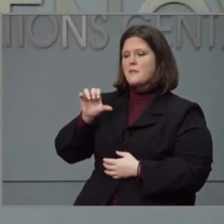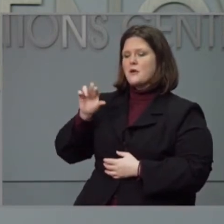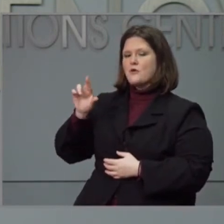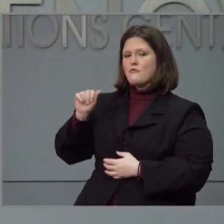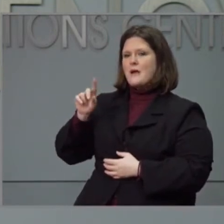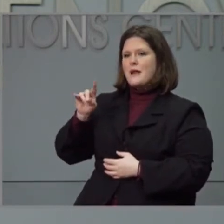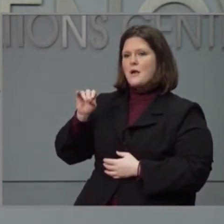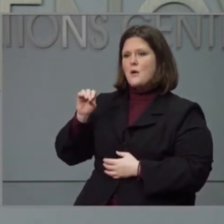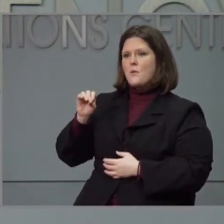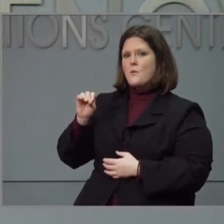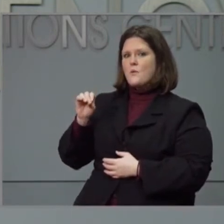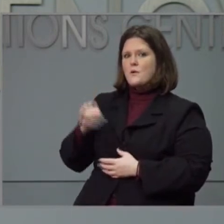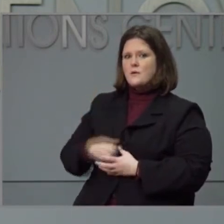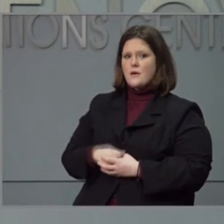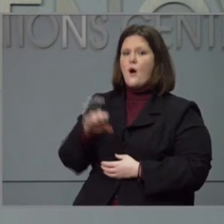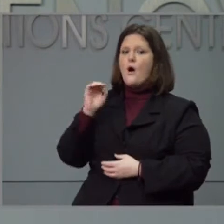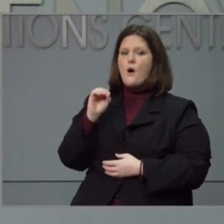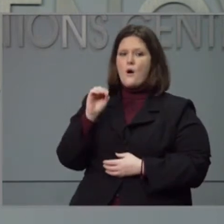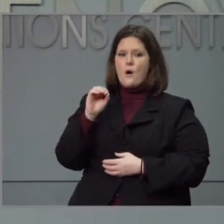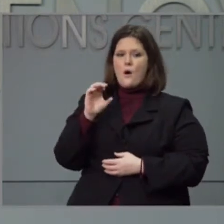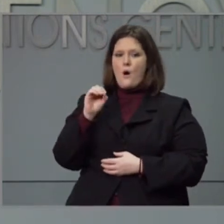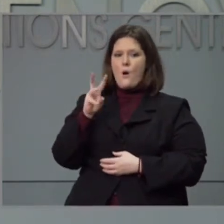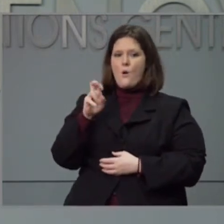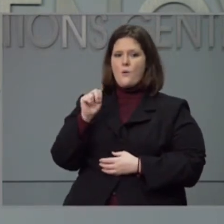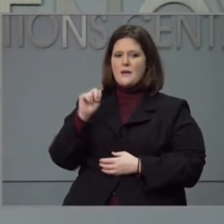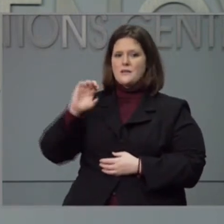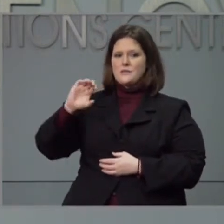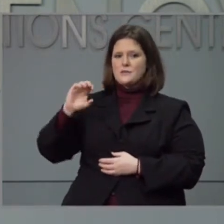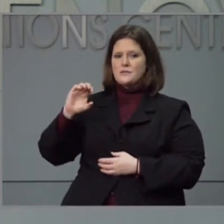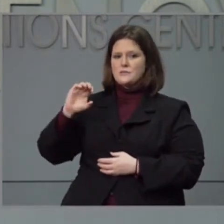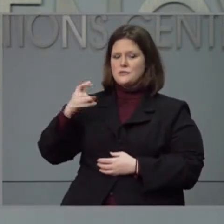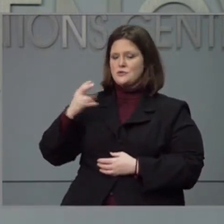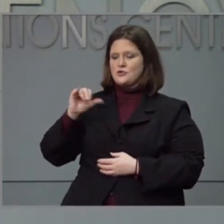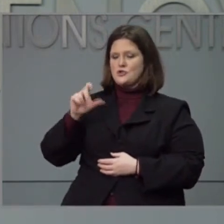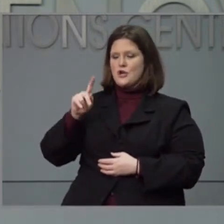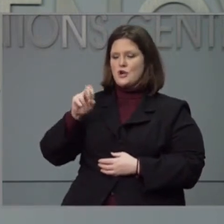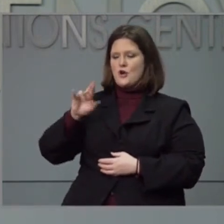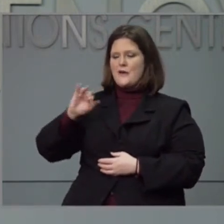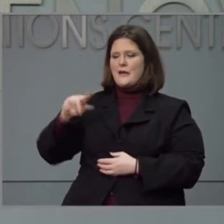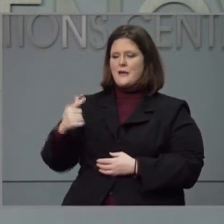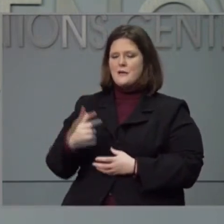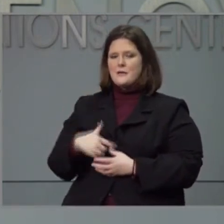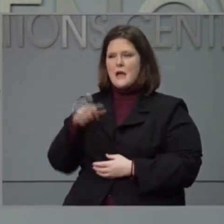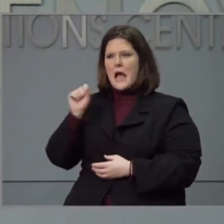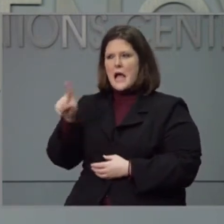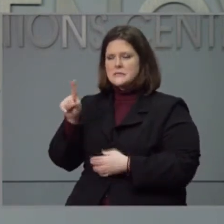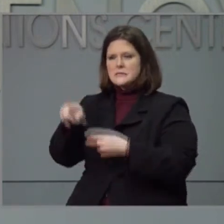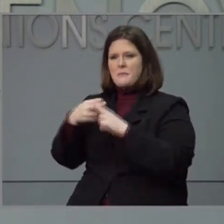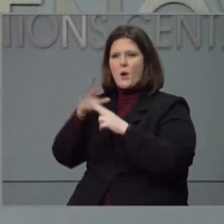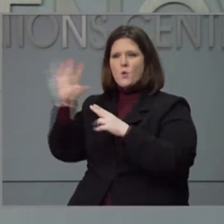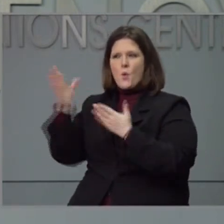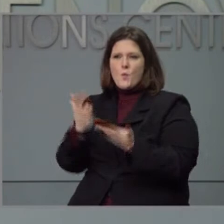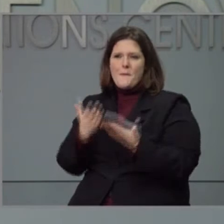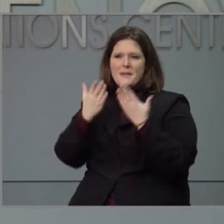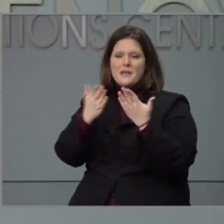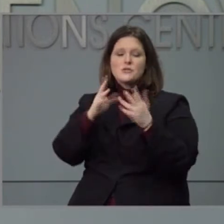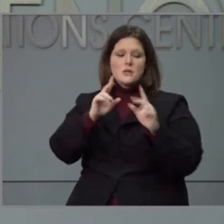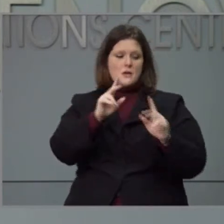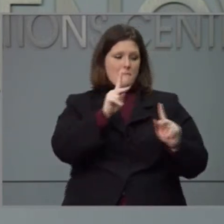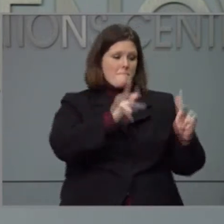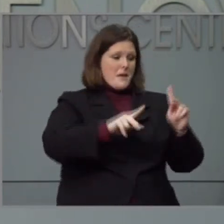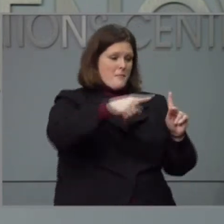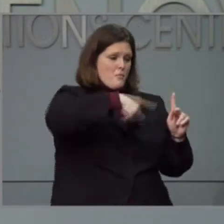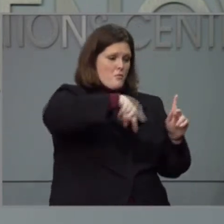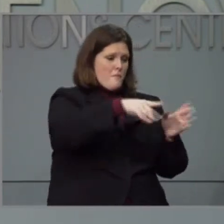Thanks, Dr. Cohen. This is Helen Chickering with Blue Ridge Public Radio. I'm asking about the recommendation that people get tested before holiday travel